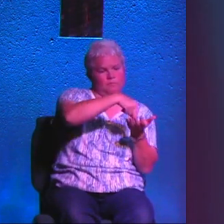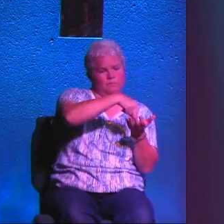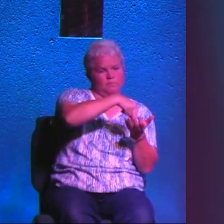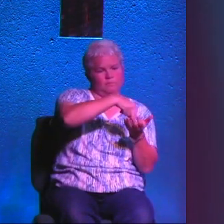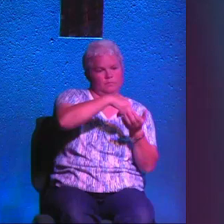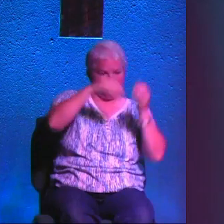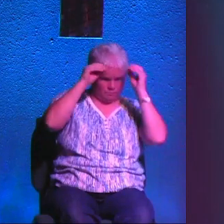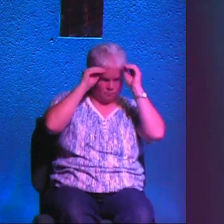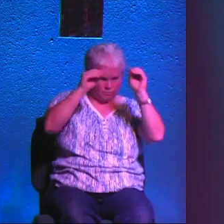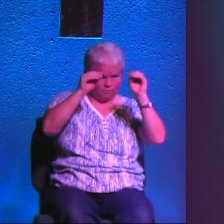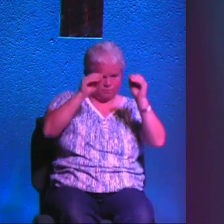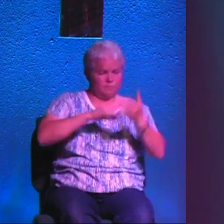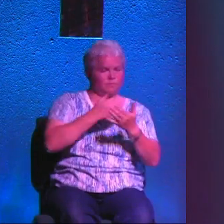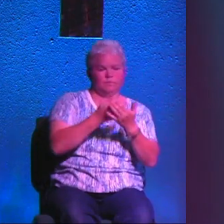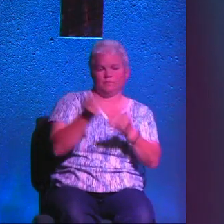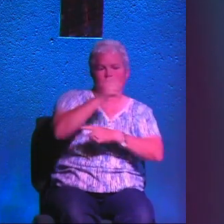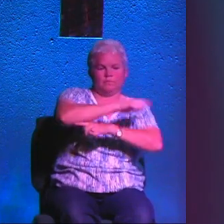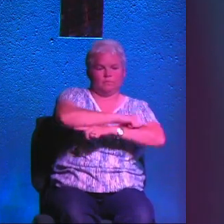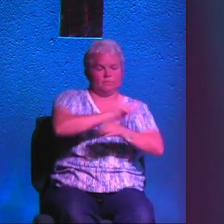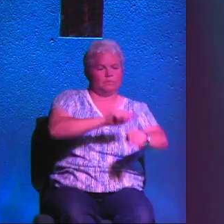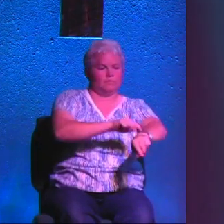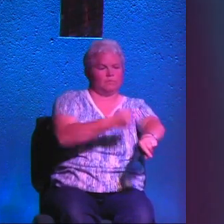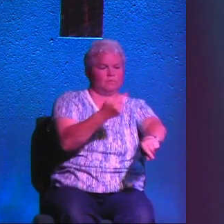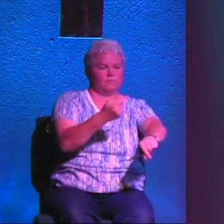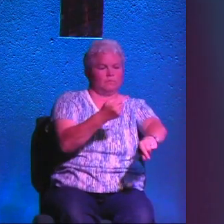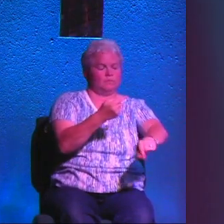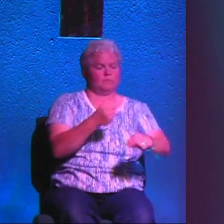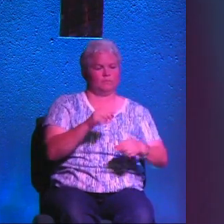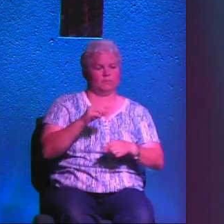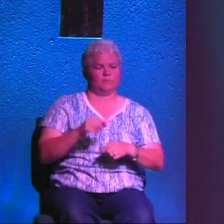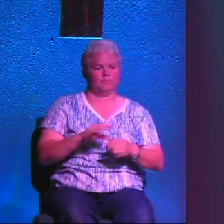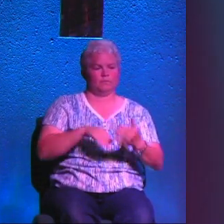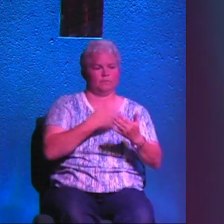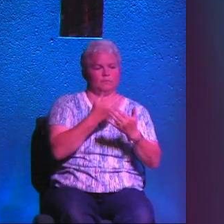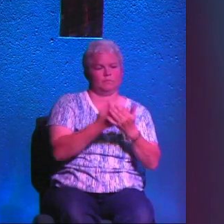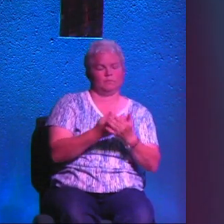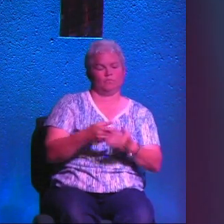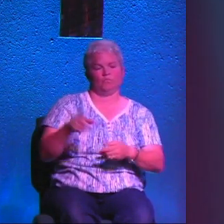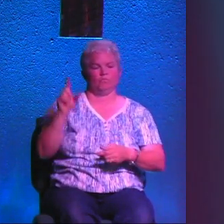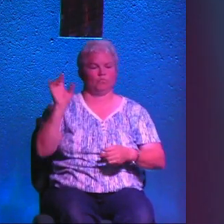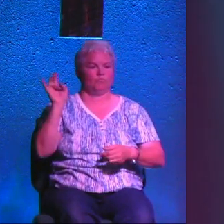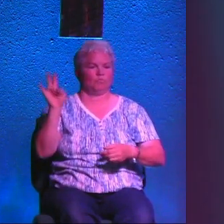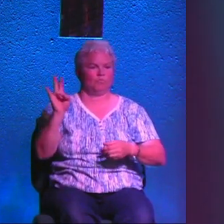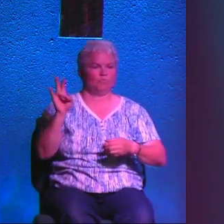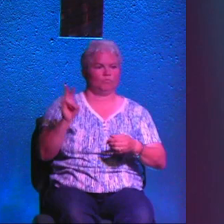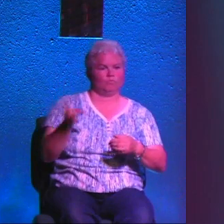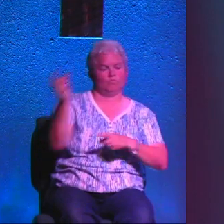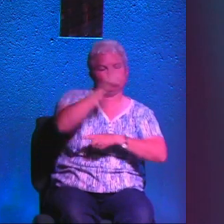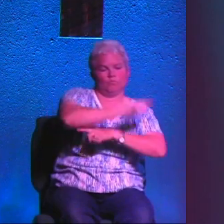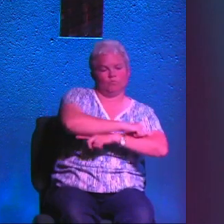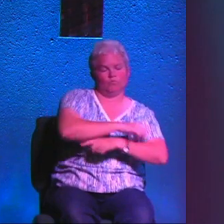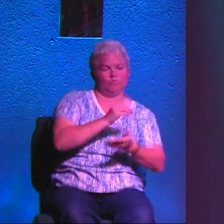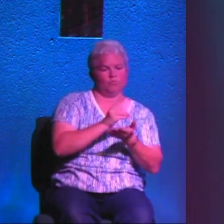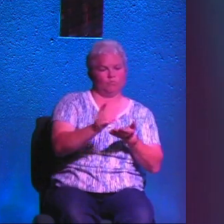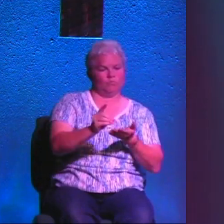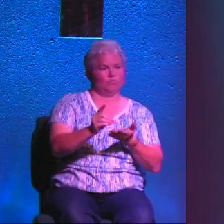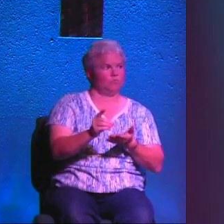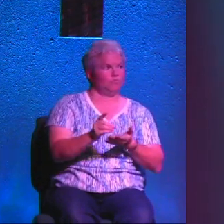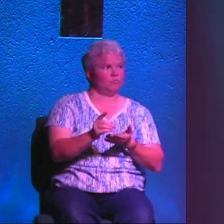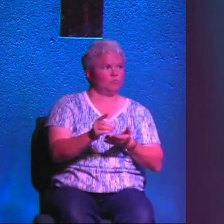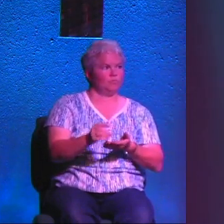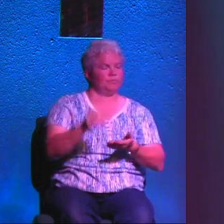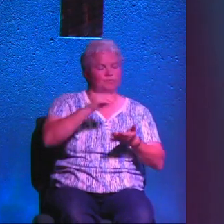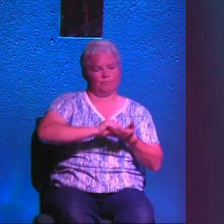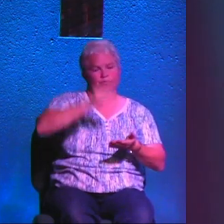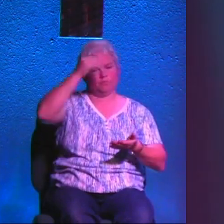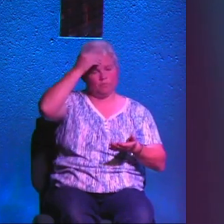up here and teach all day long. I could teach all day, every day, 7 days a week. And you guys